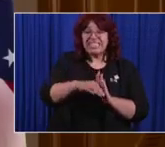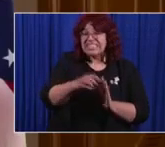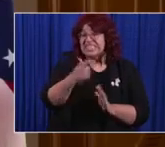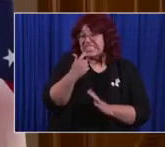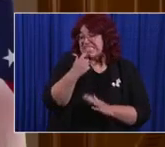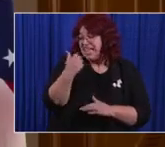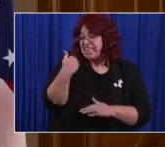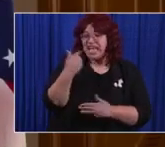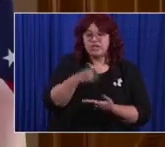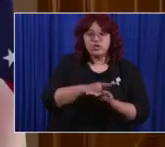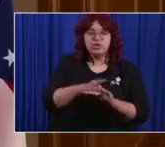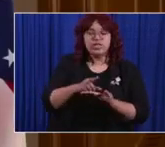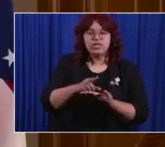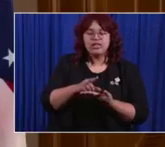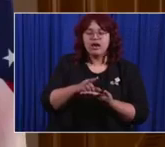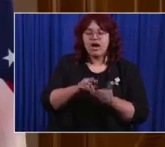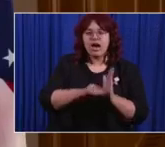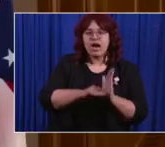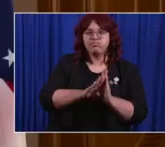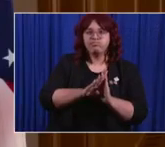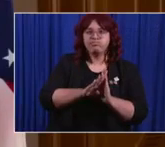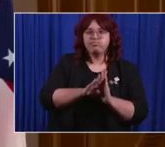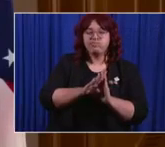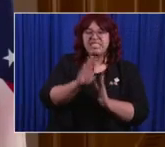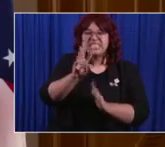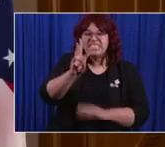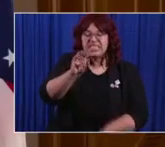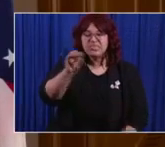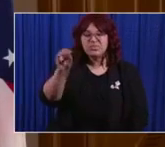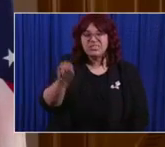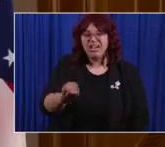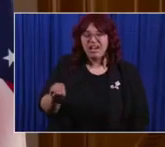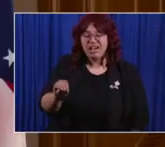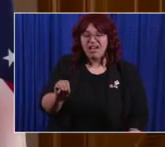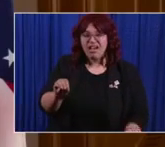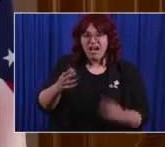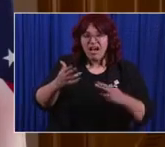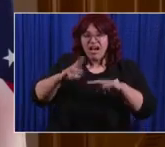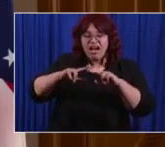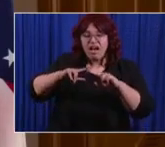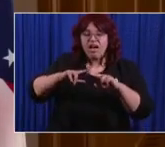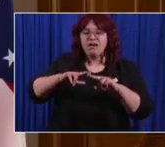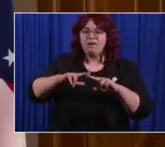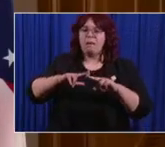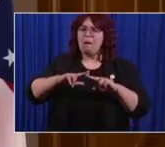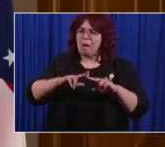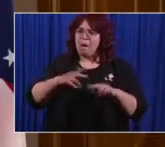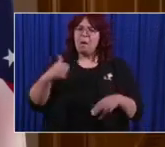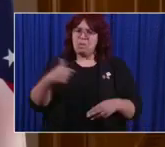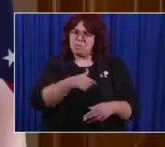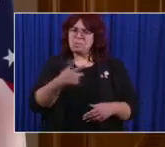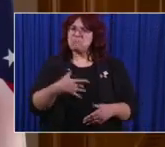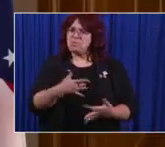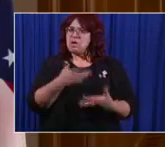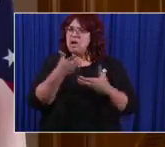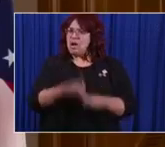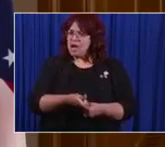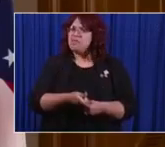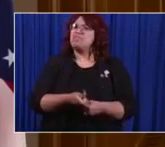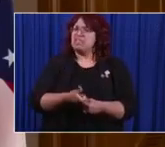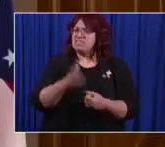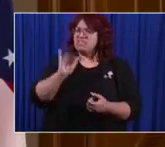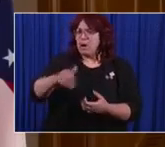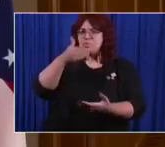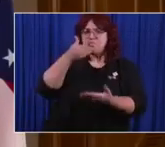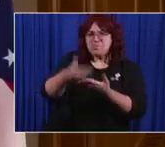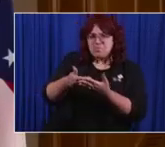a 6% increase. So we think this is good news. Good news not only for our 12